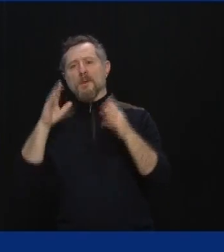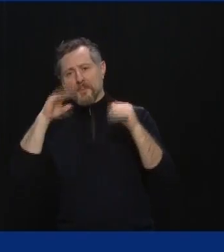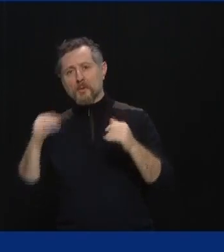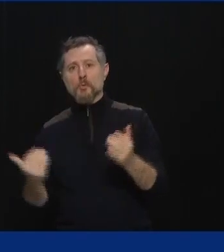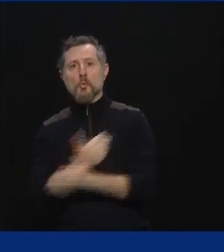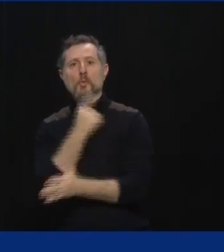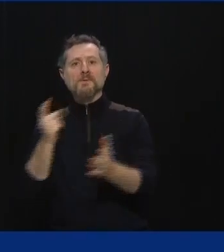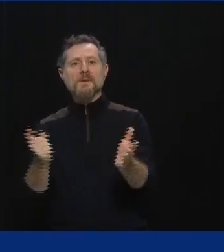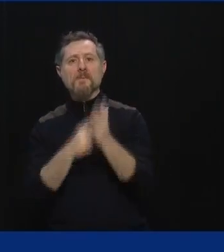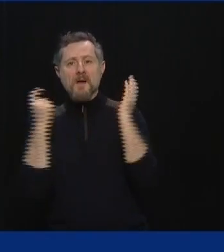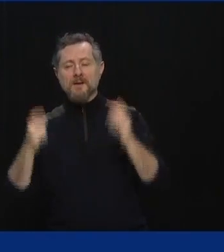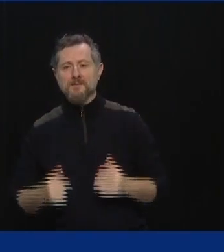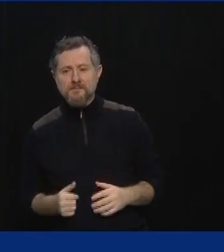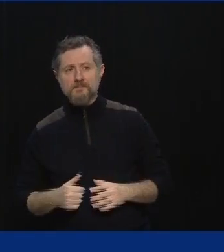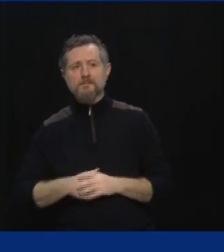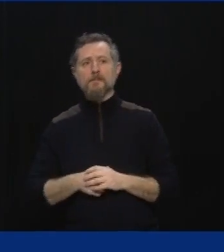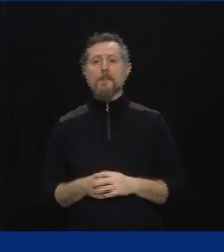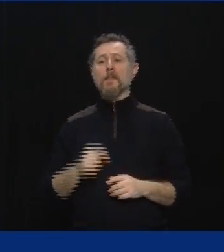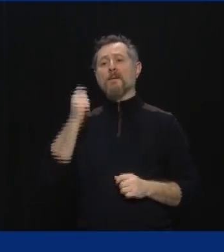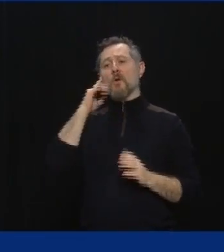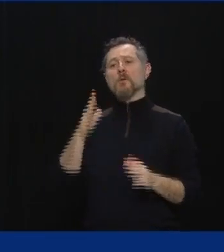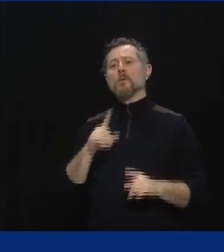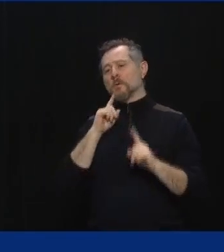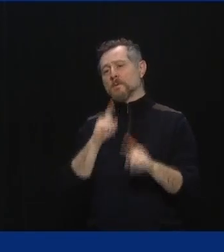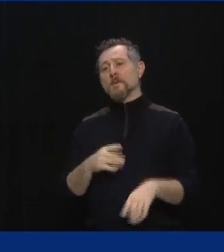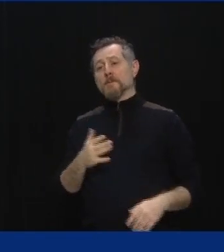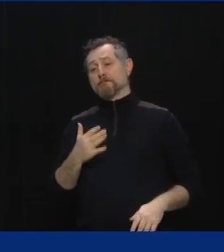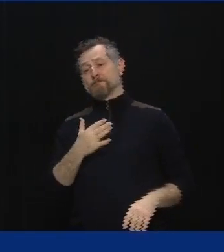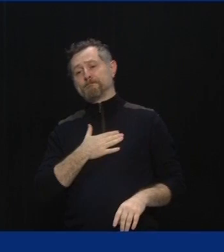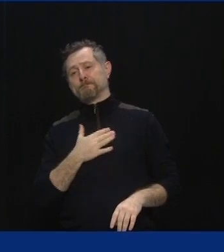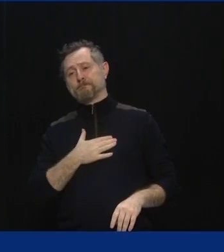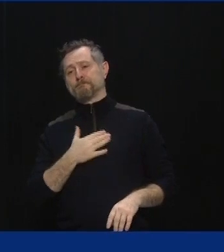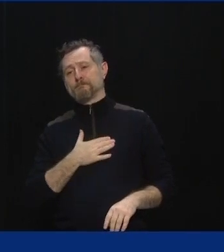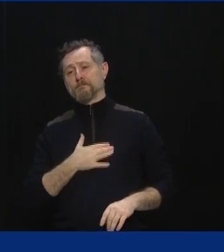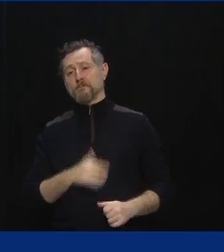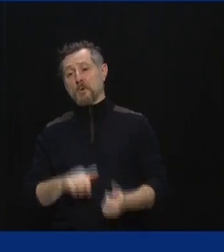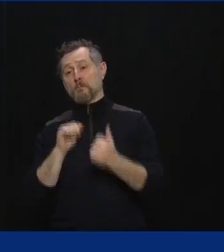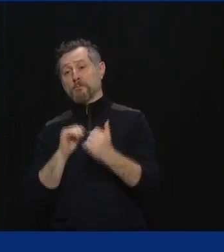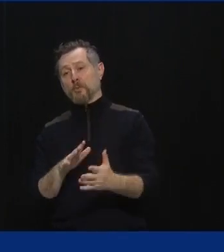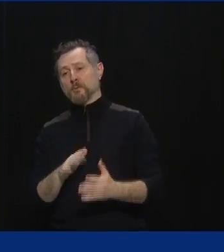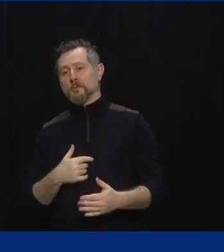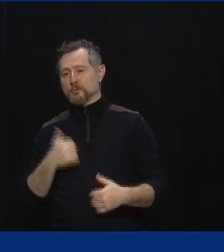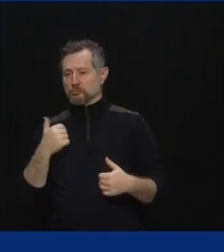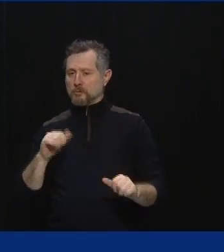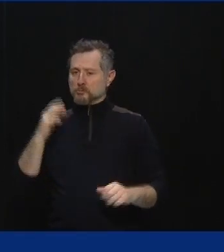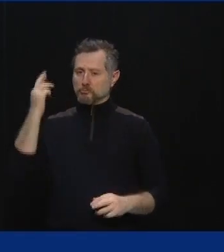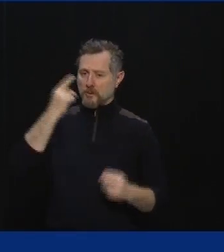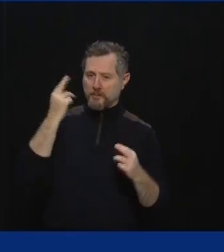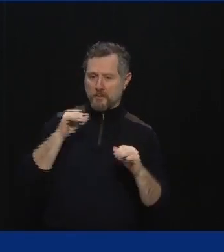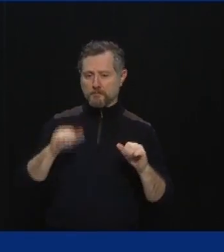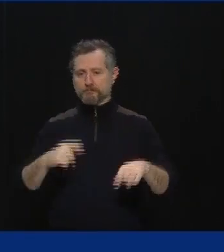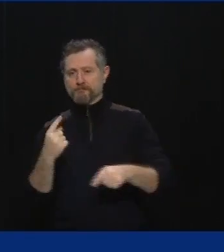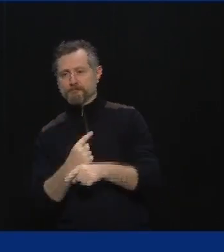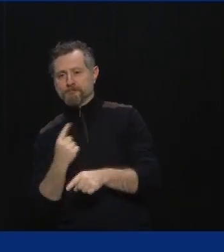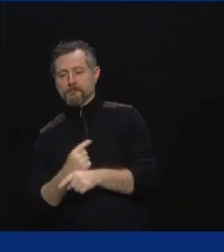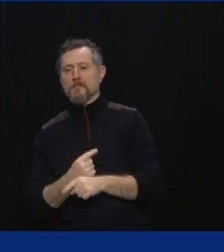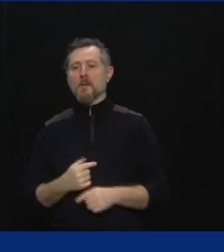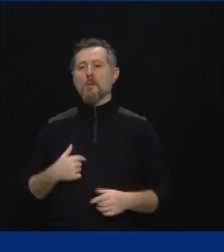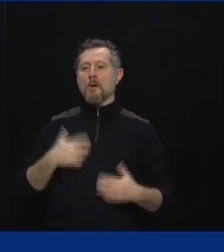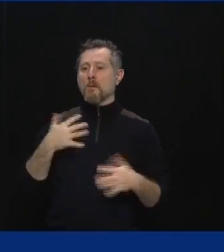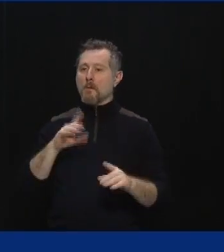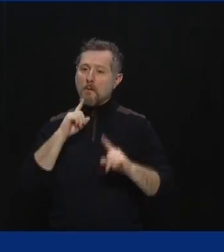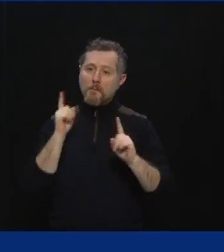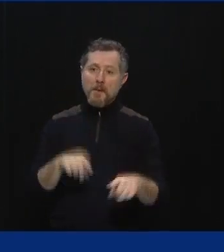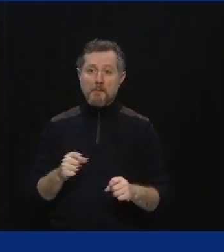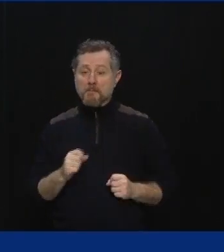these. You'll always find for me a moderated, calibrated approach that is not an overcorrection, but it'll